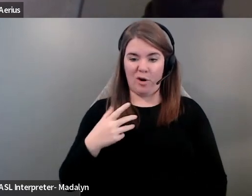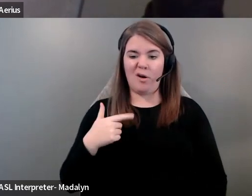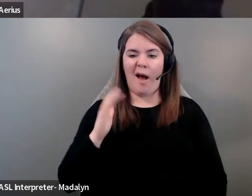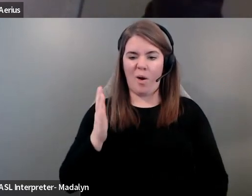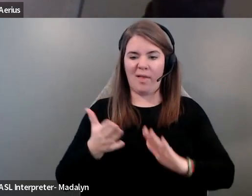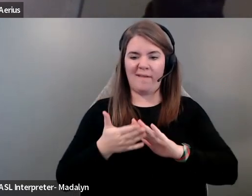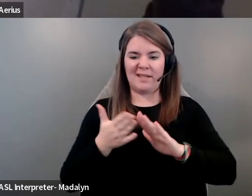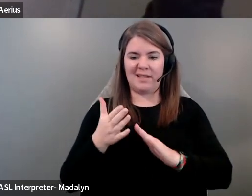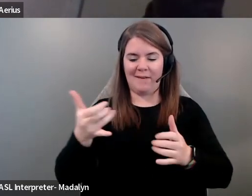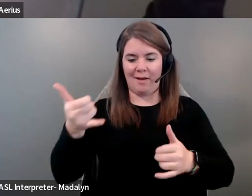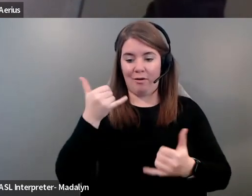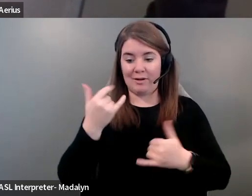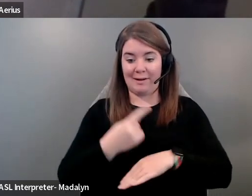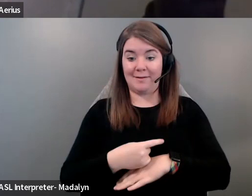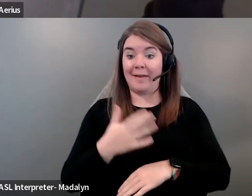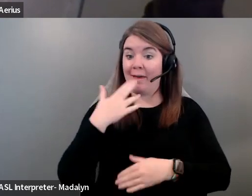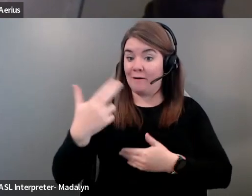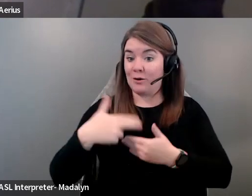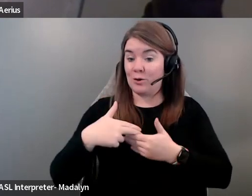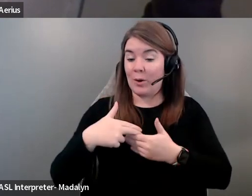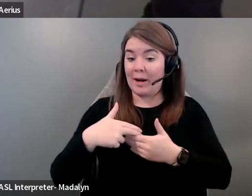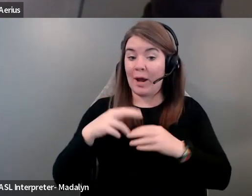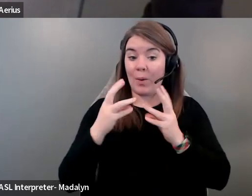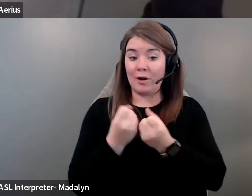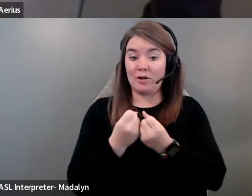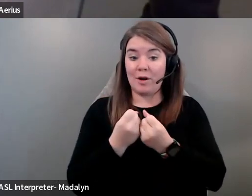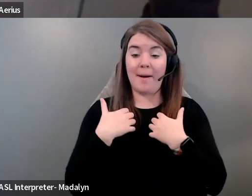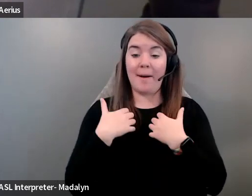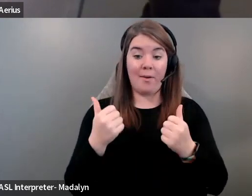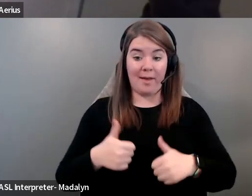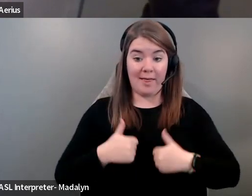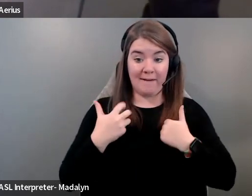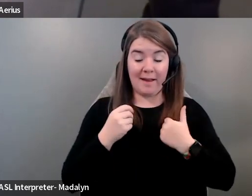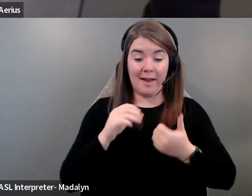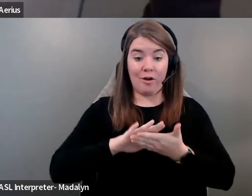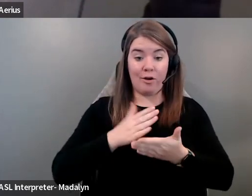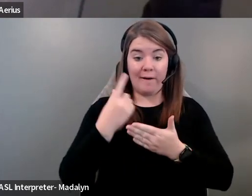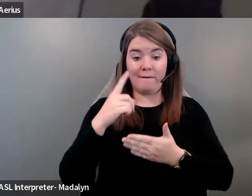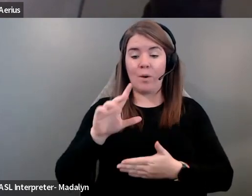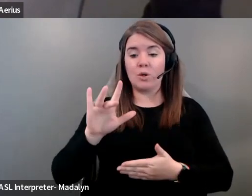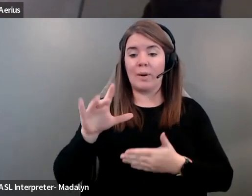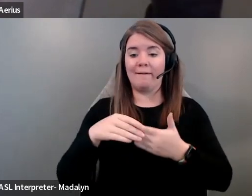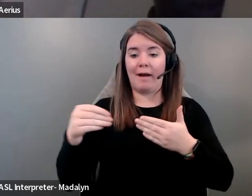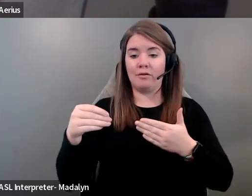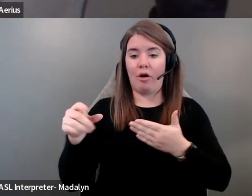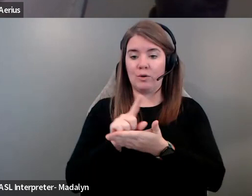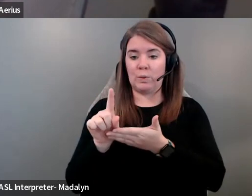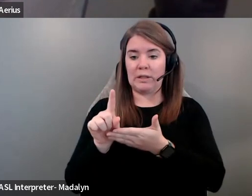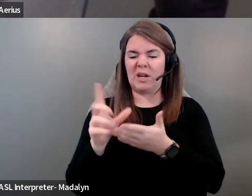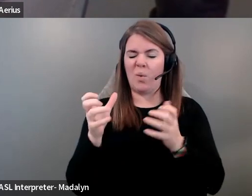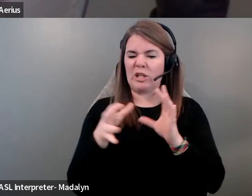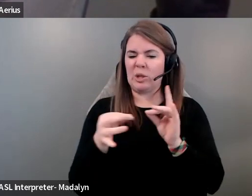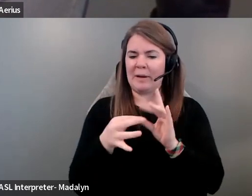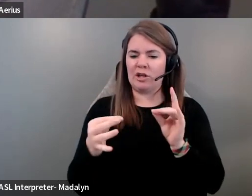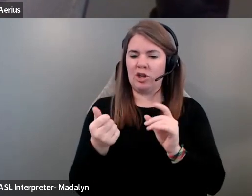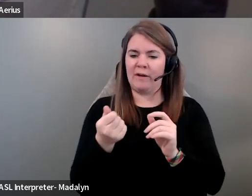Thank you for joining this workshop, Healthy Living and Cooking for $25 a week. I want to mention a few housekeeping